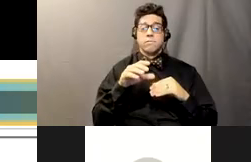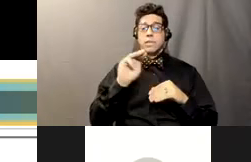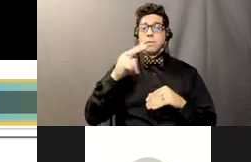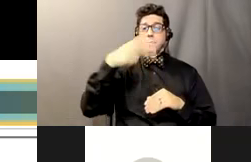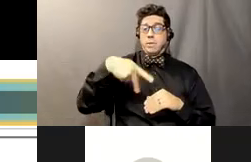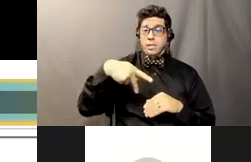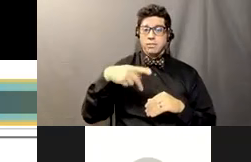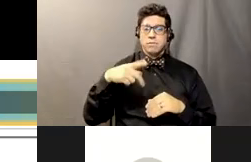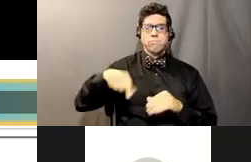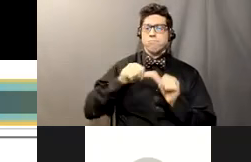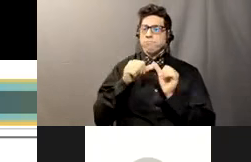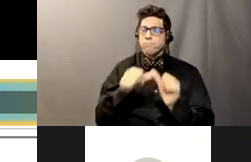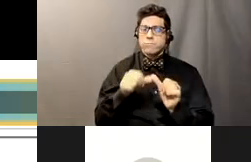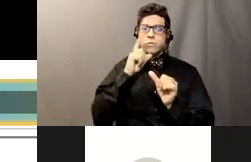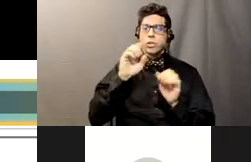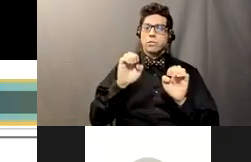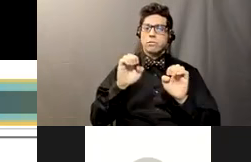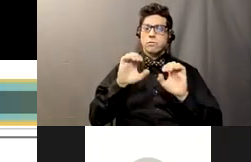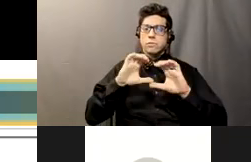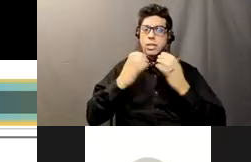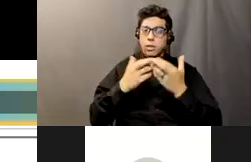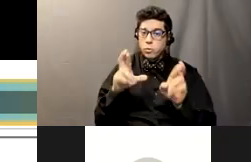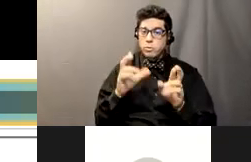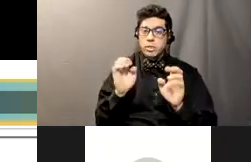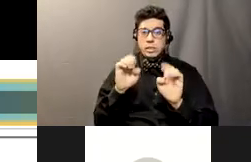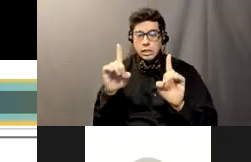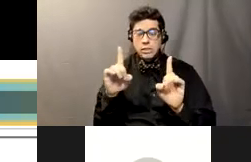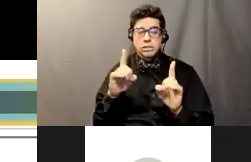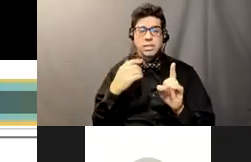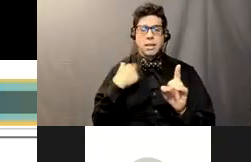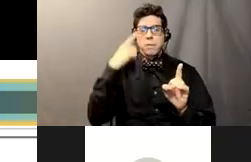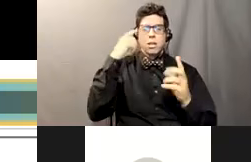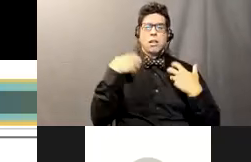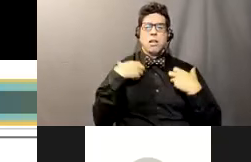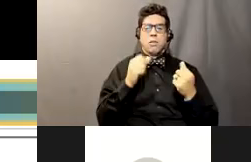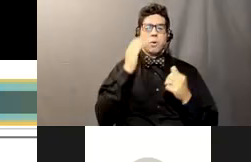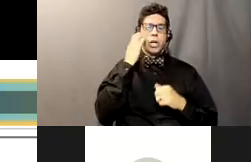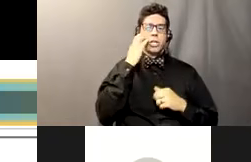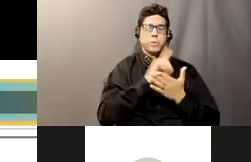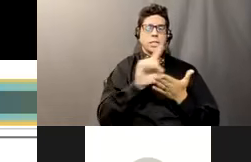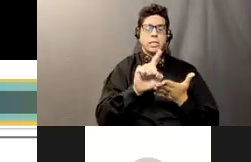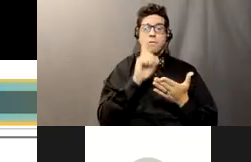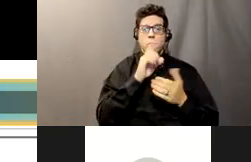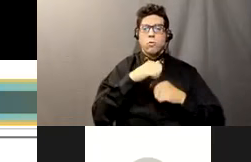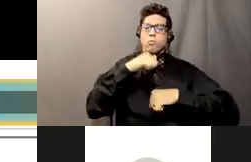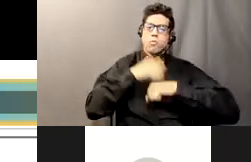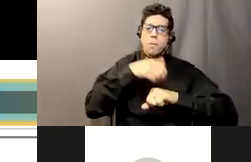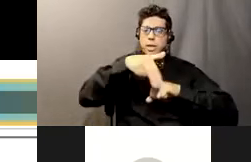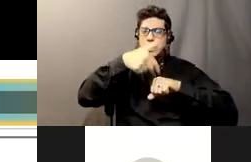and education. We had our Suicide Awareness Week and our Mental Health Awareness Week activities that included rock painting,